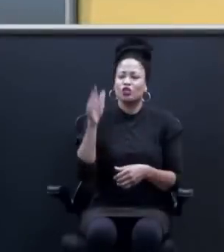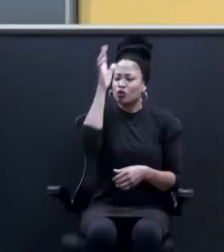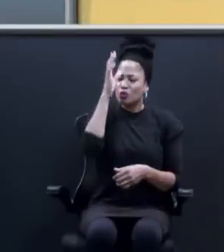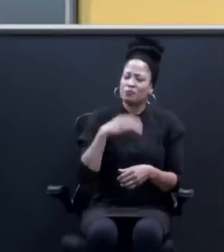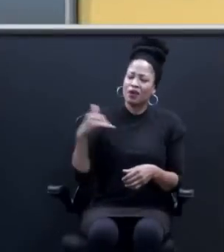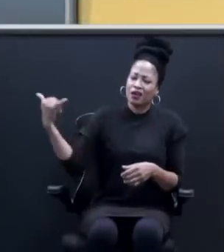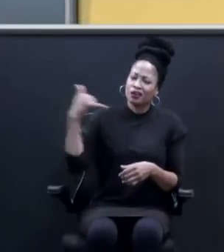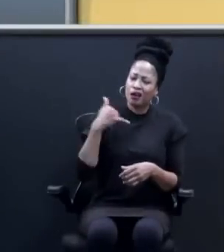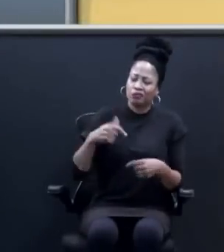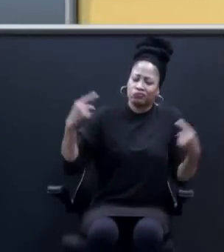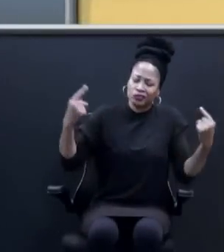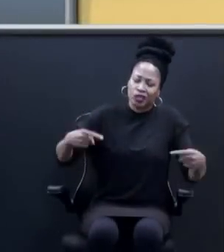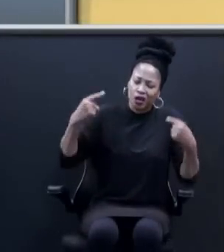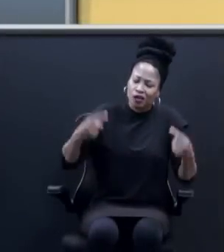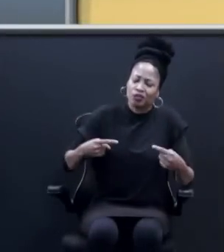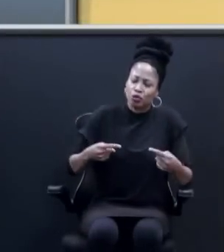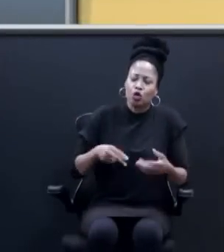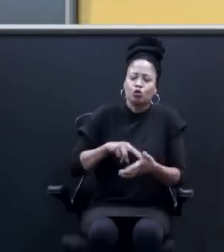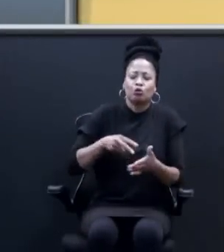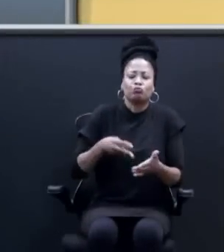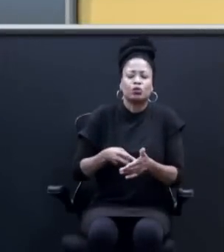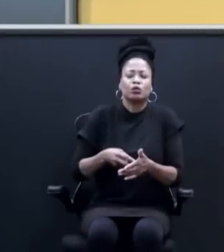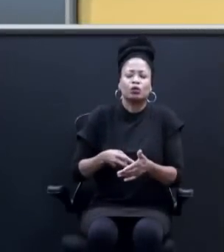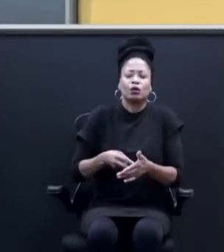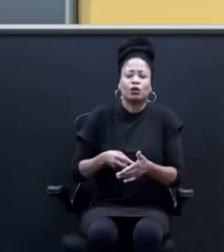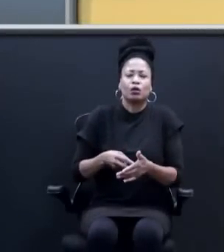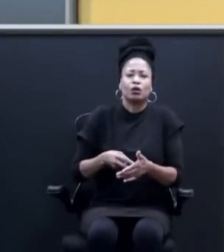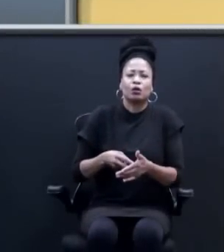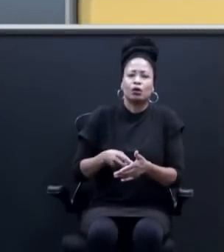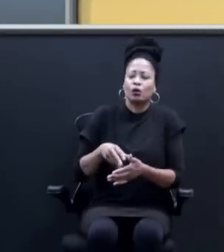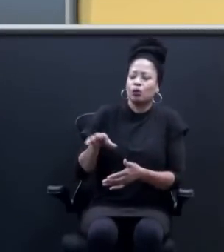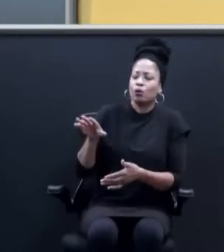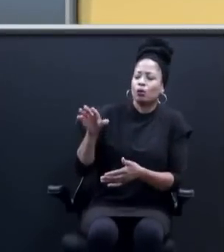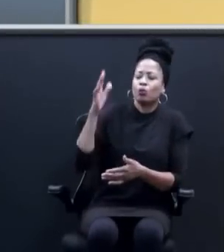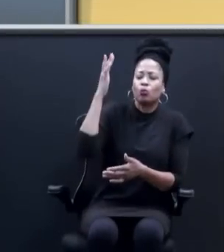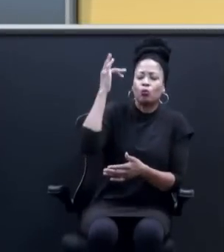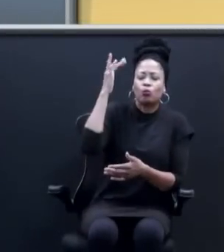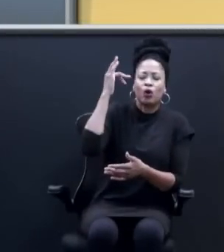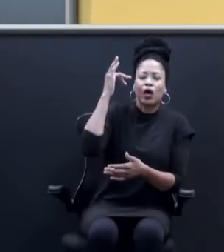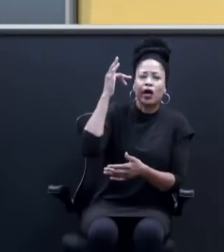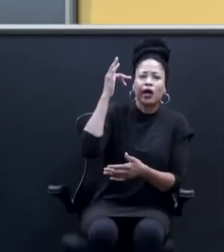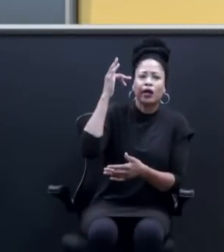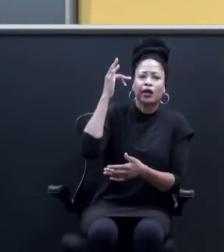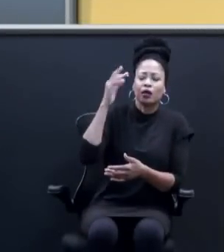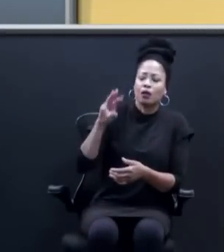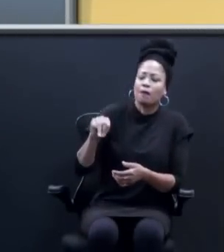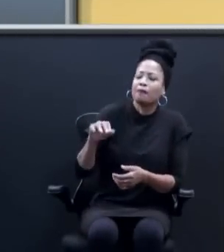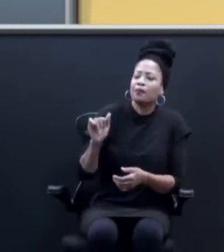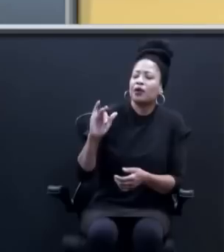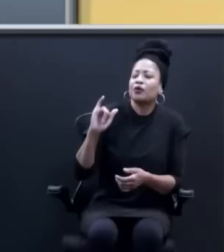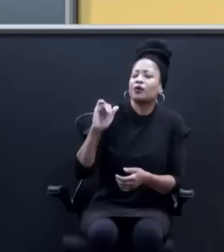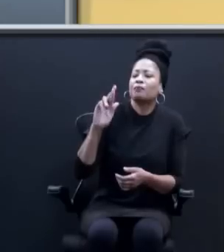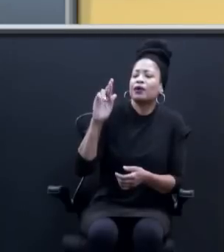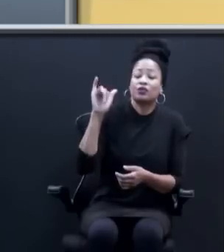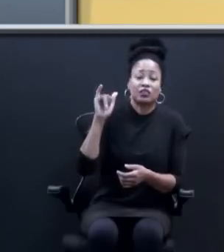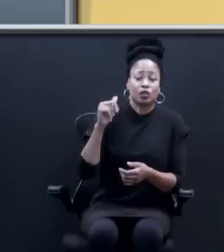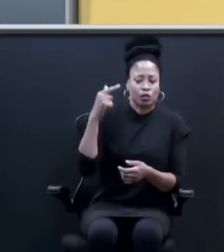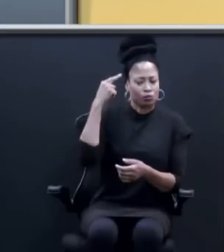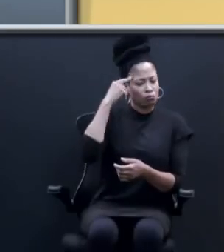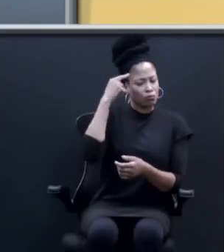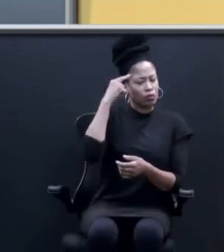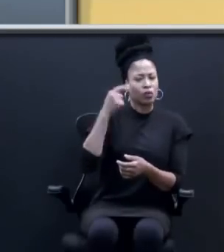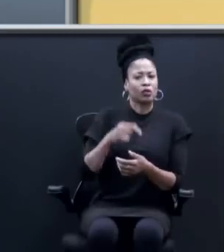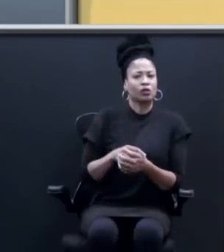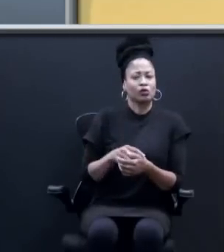about what's it mean about why did they thought she think he was the gardener? Was it the